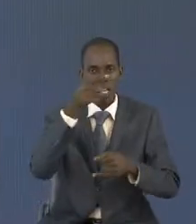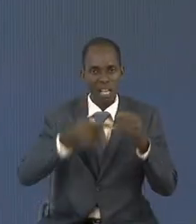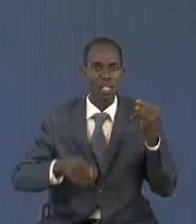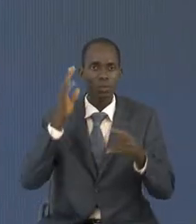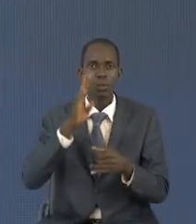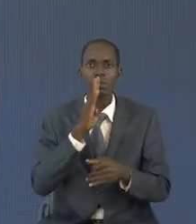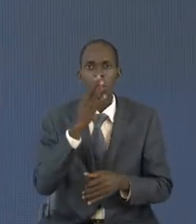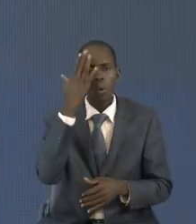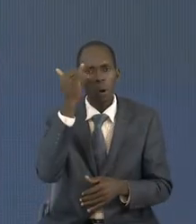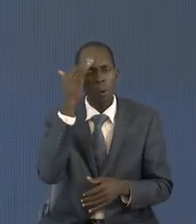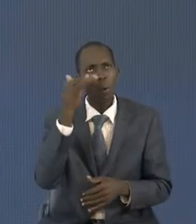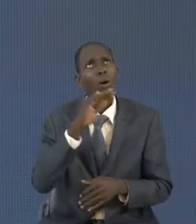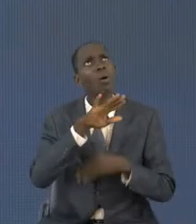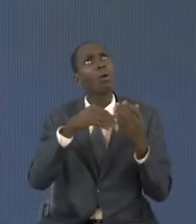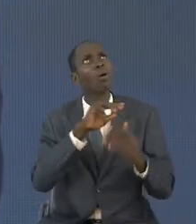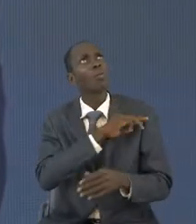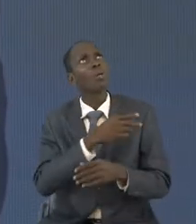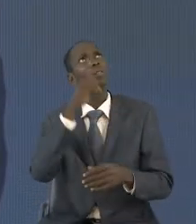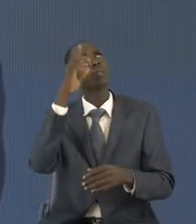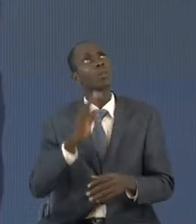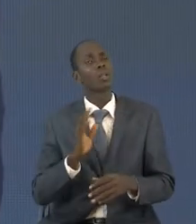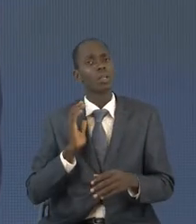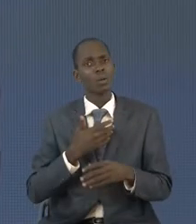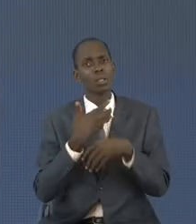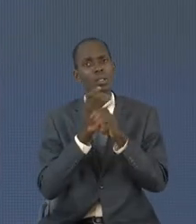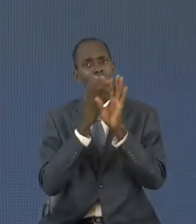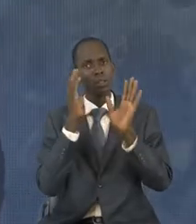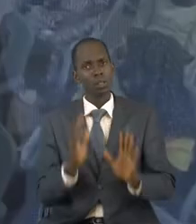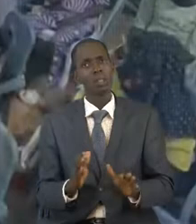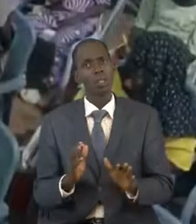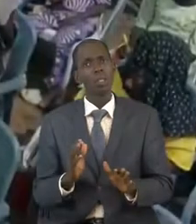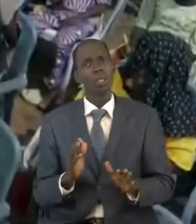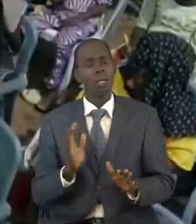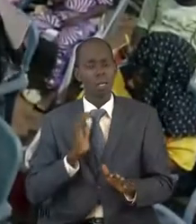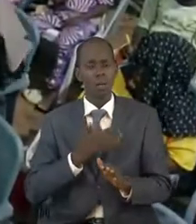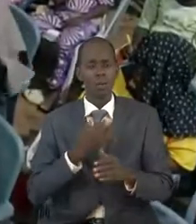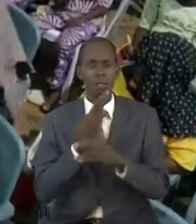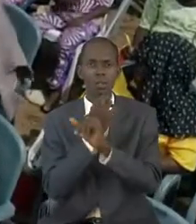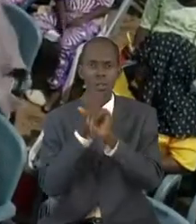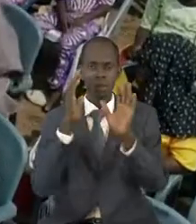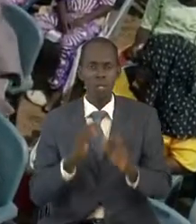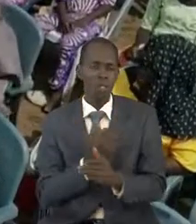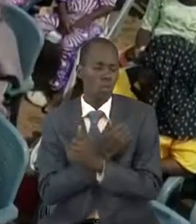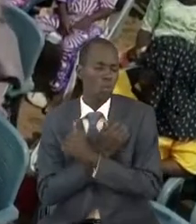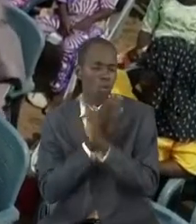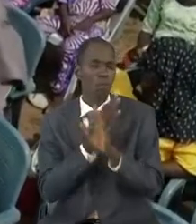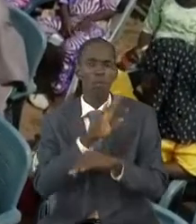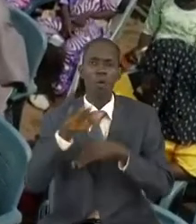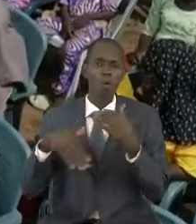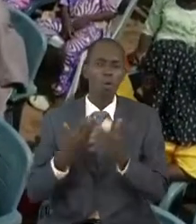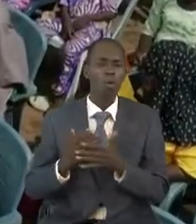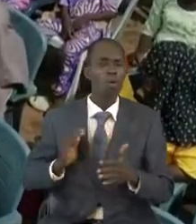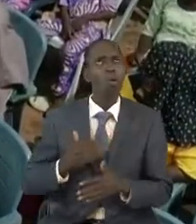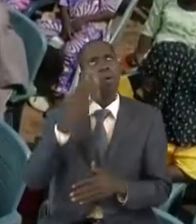Almighty God, a creator, a redeemer, the lover of every soul, why will you hide